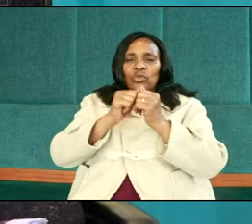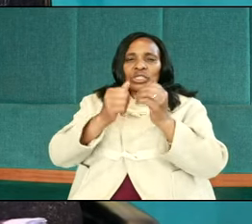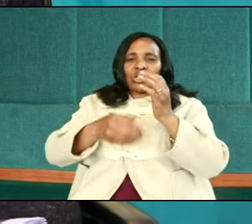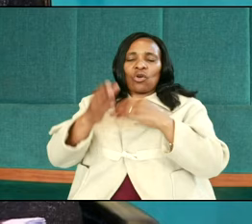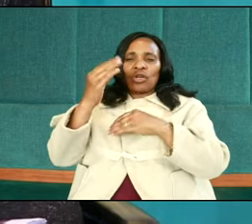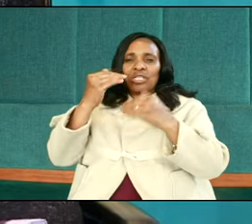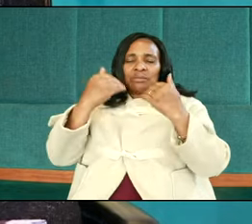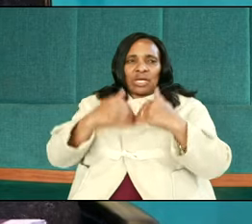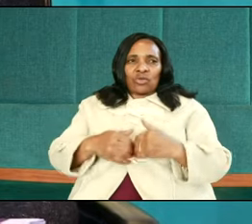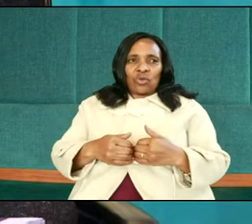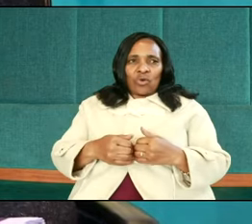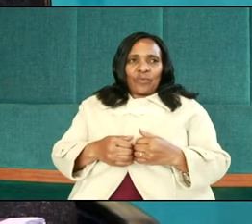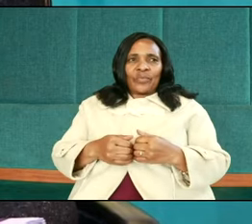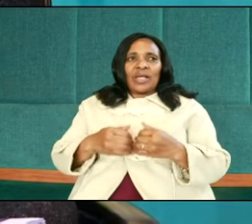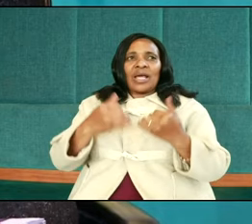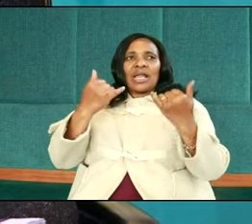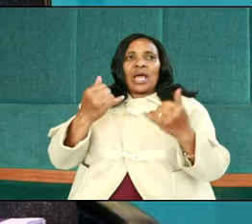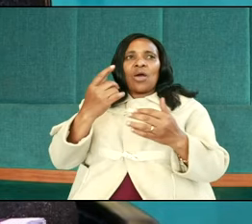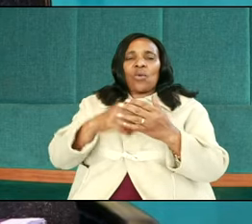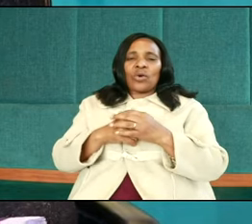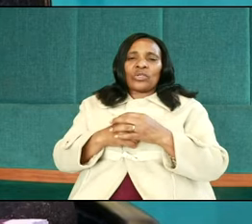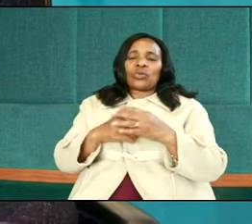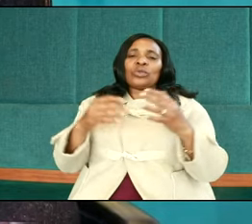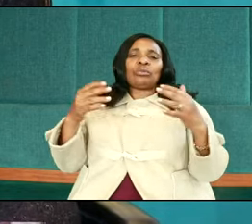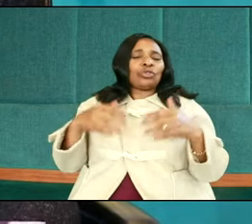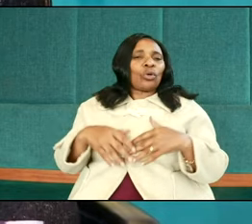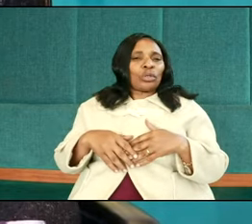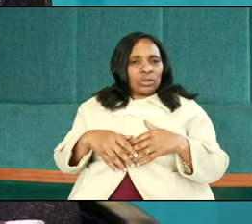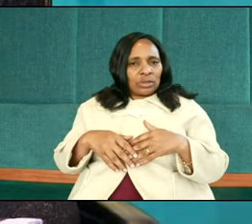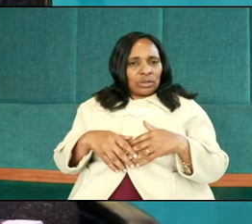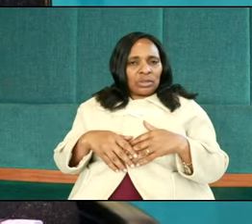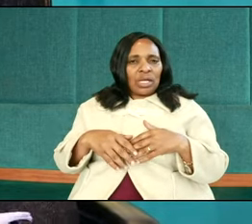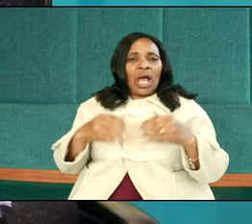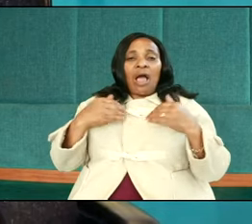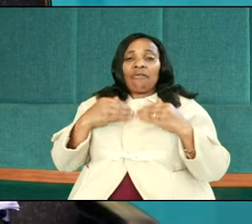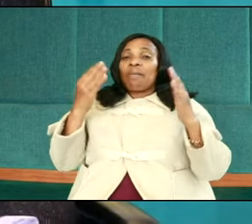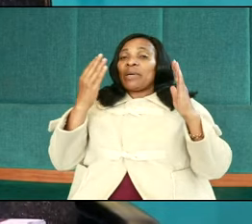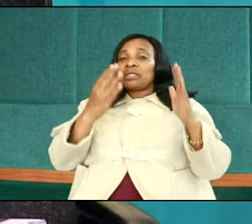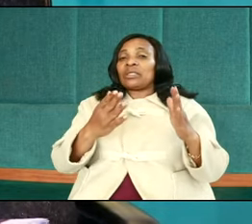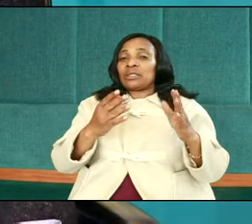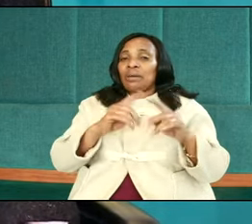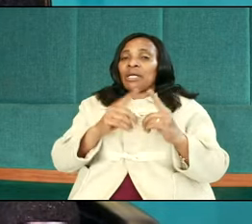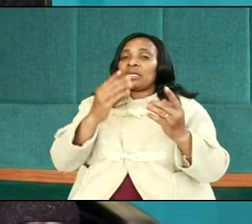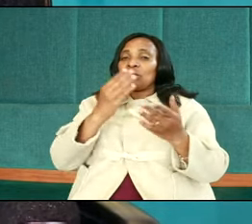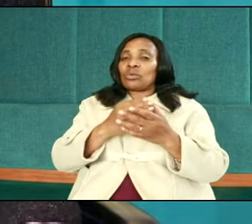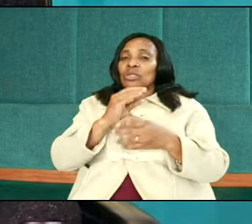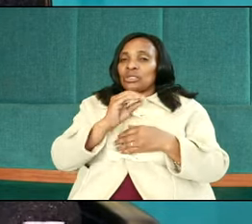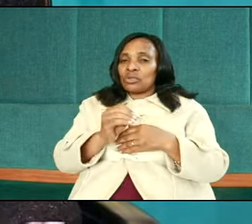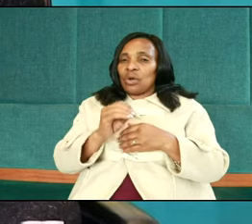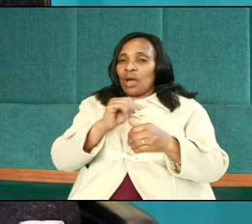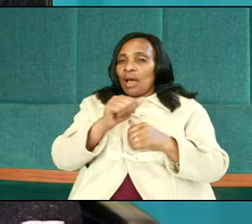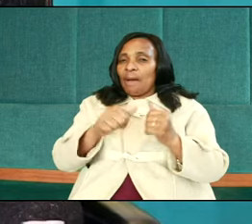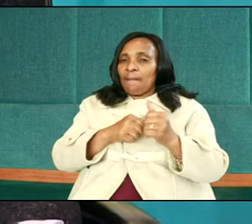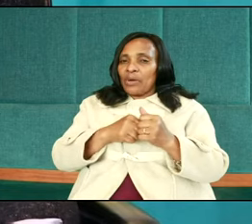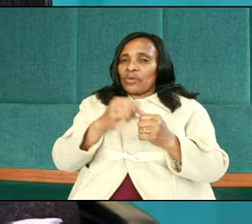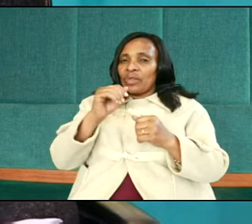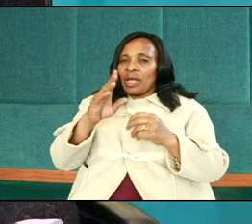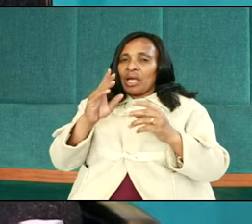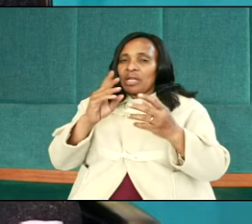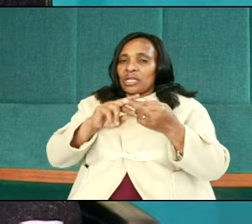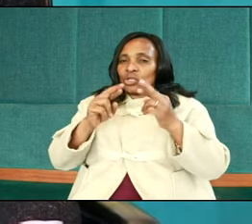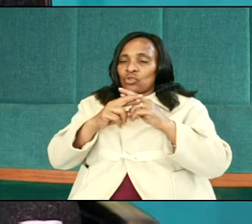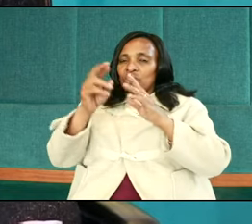personal. So definitely we'll be shocked because we have our perceptions, but then there's the truth about their